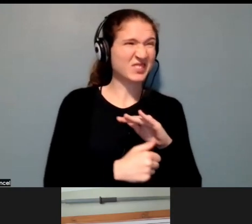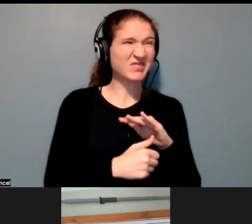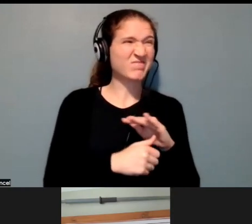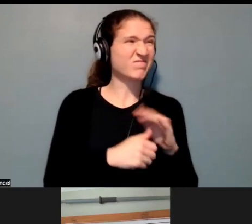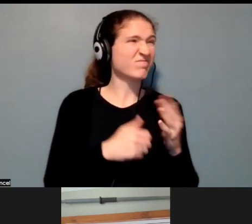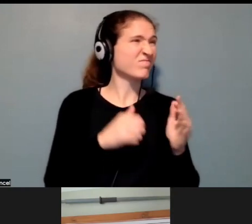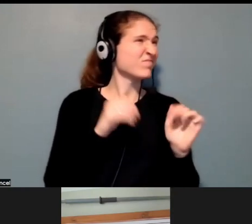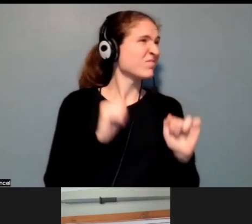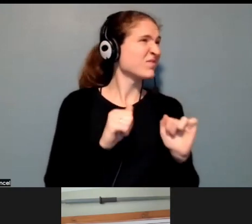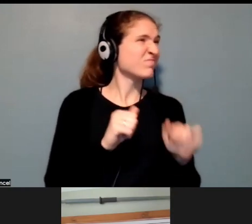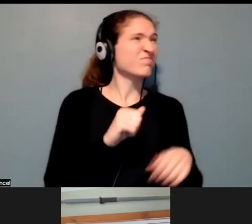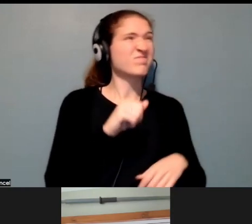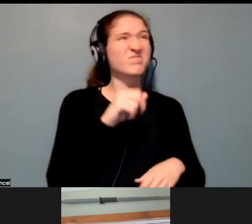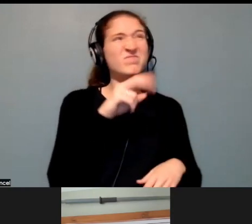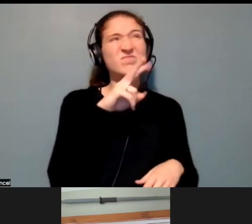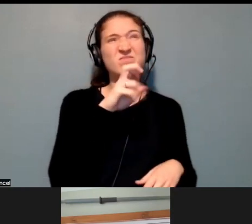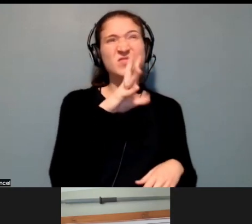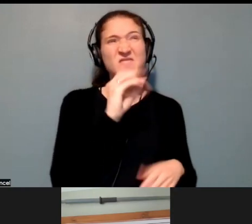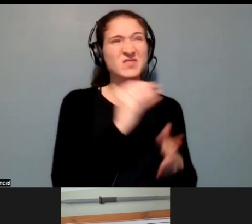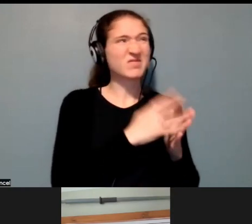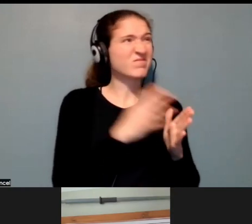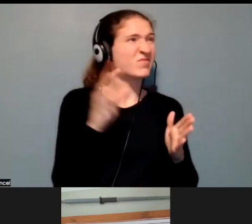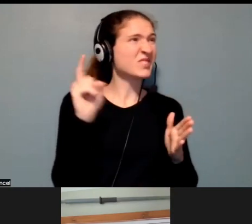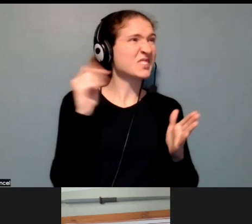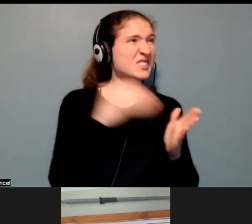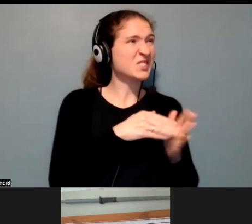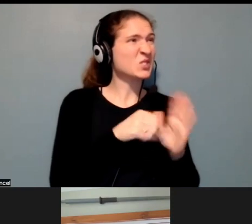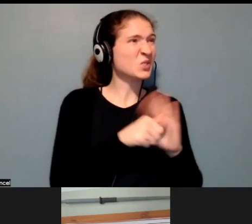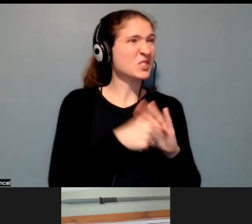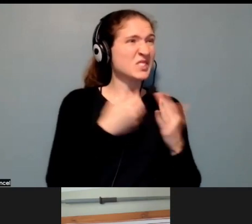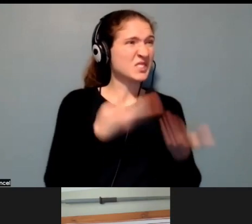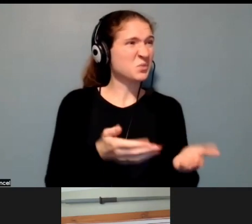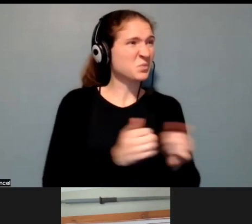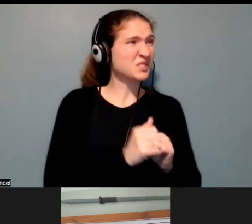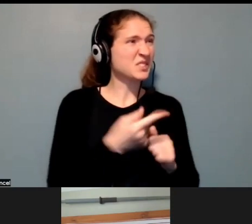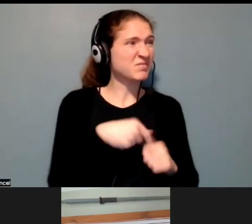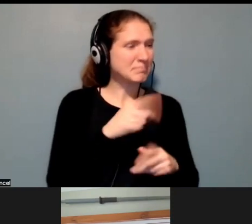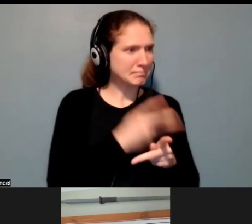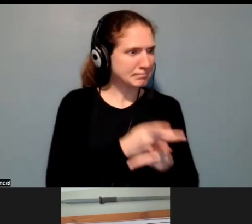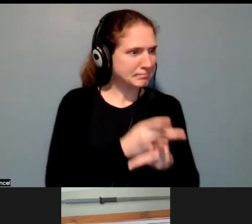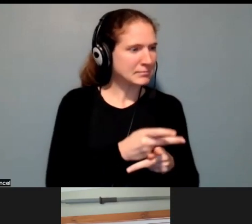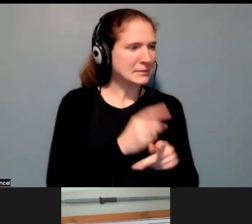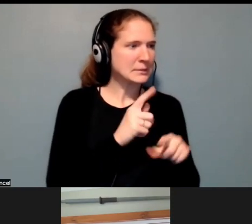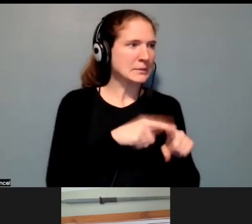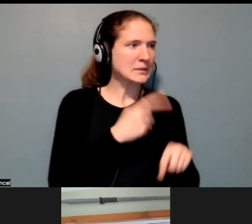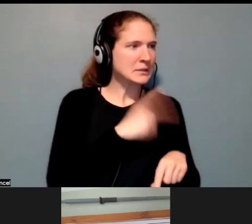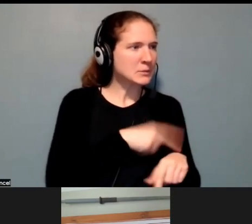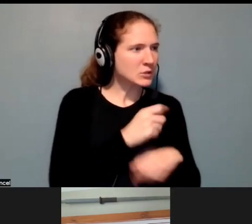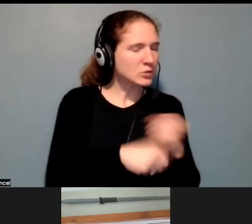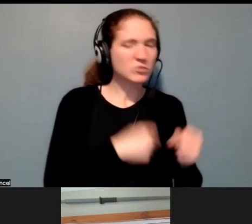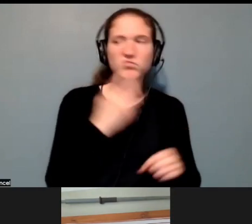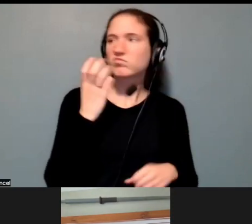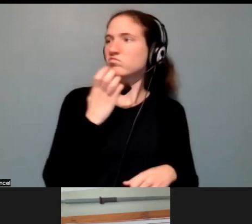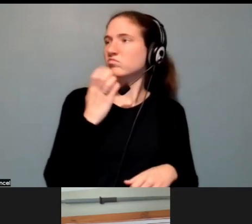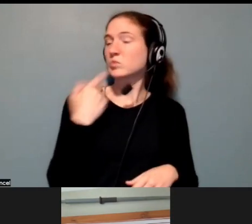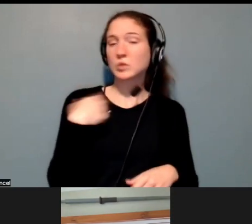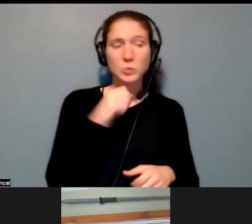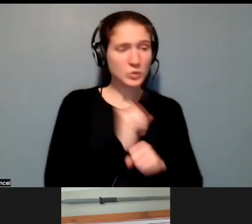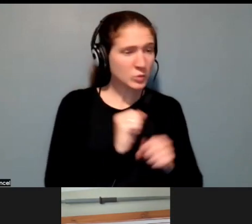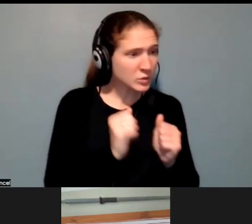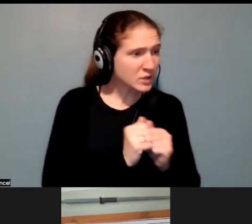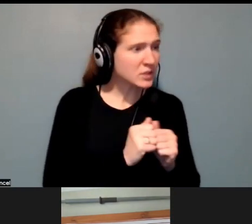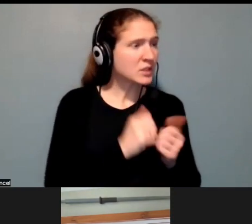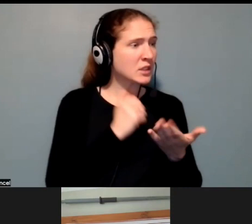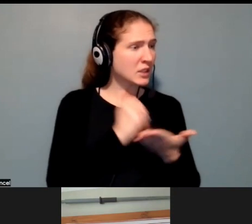250 and 1,000 turtles, depending on the time of year. Whoa. Yeah, and so we got to work with them. We got to repair turtles. We got to return turtles